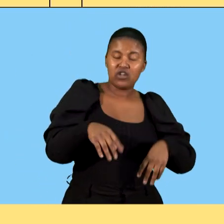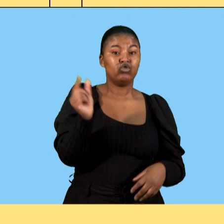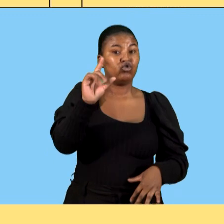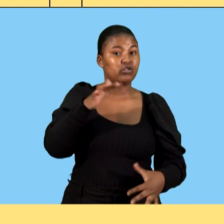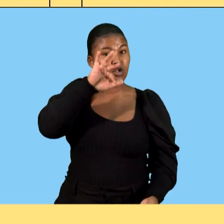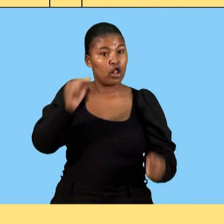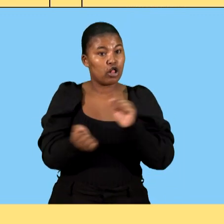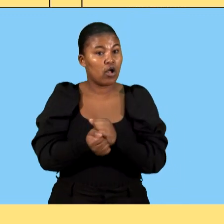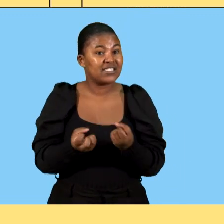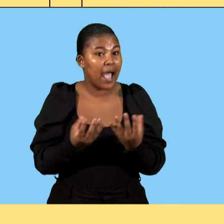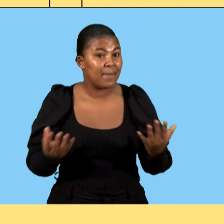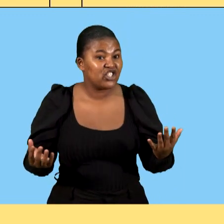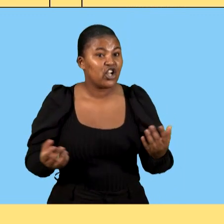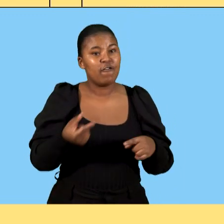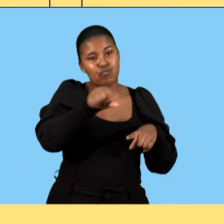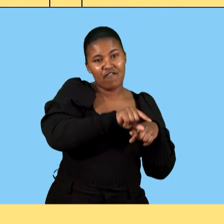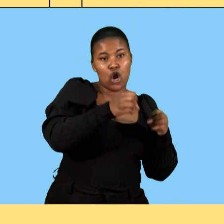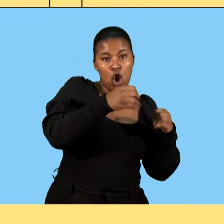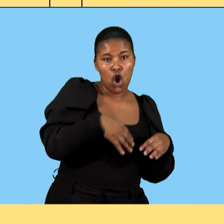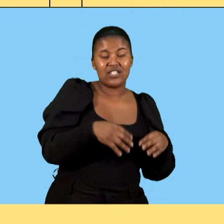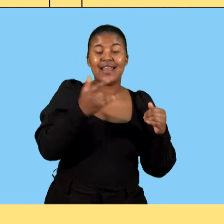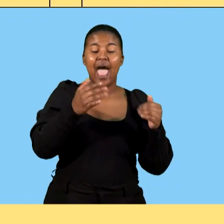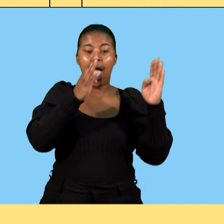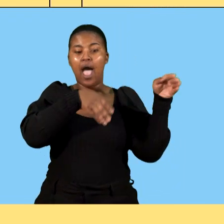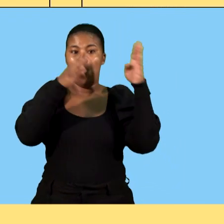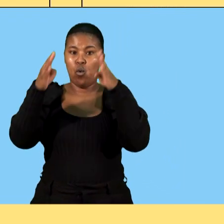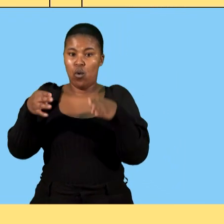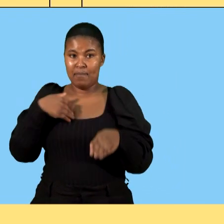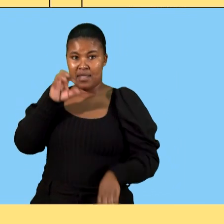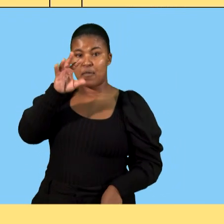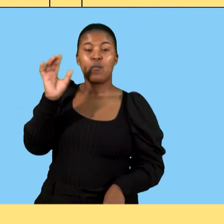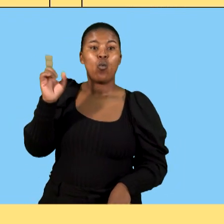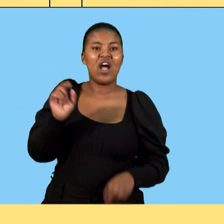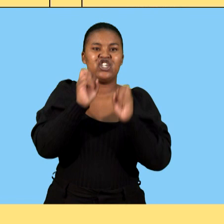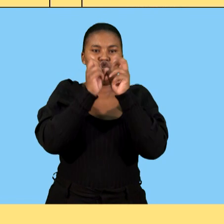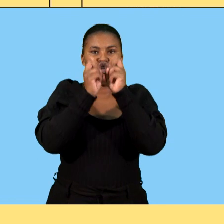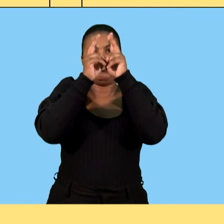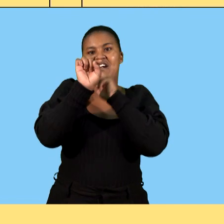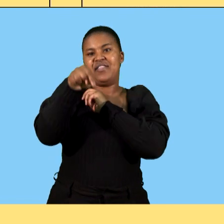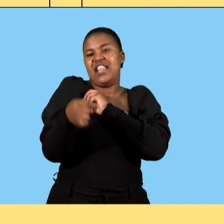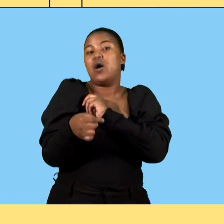the profit and loss. And on the profit and loss, you now say